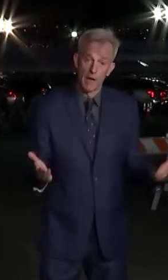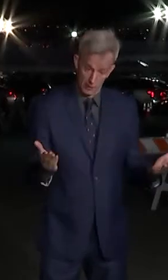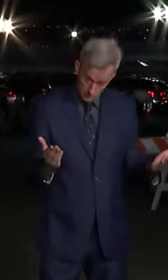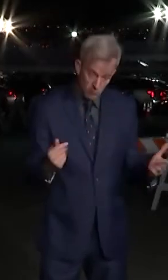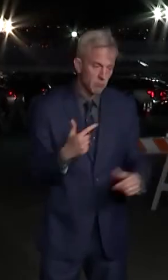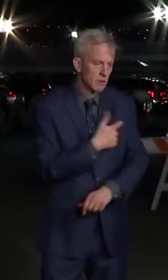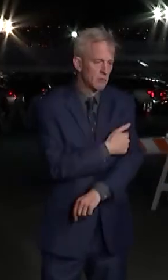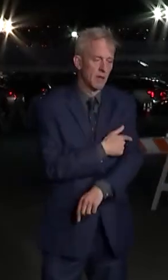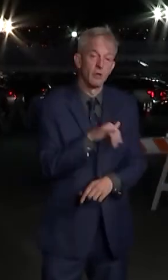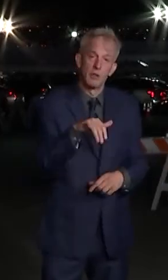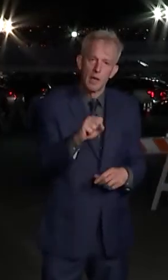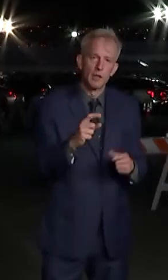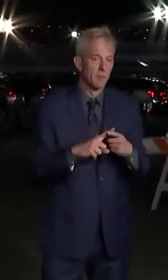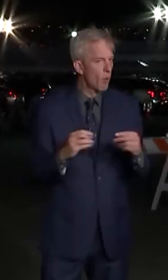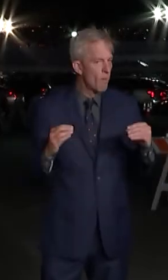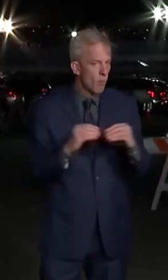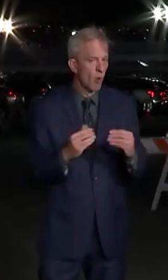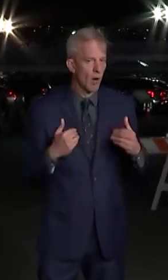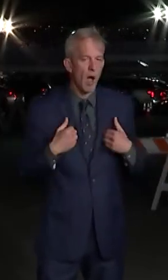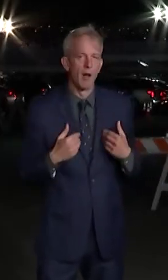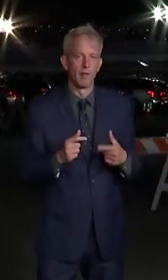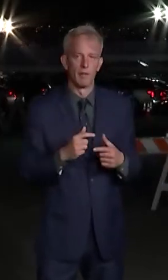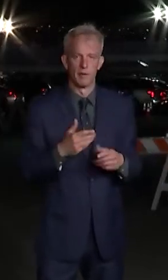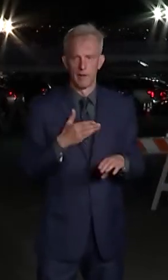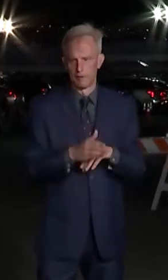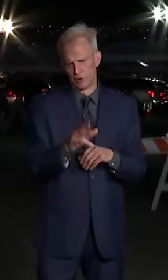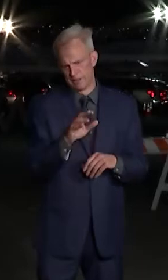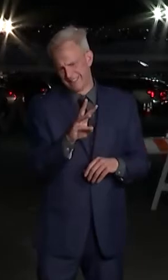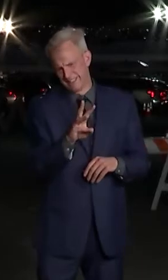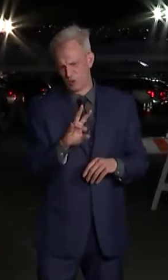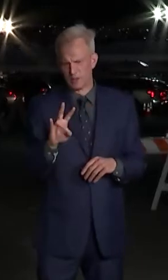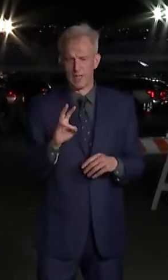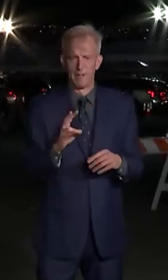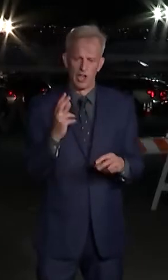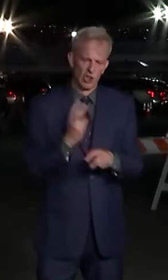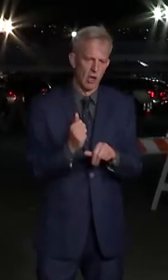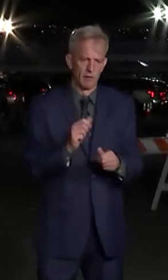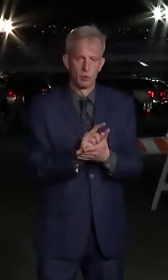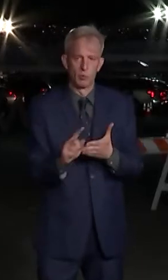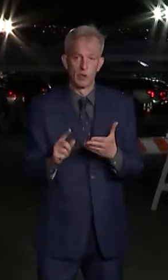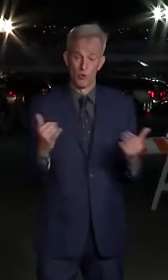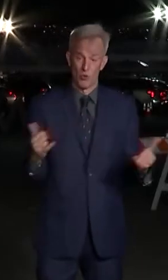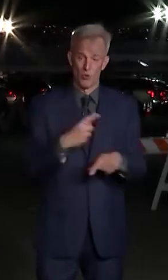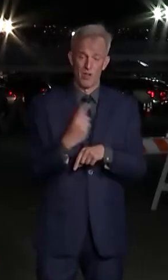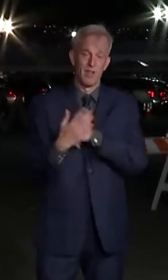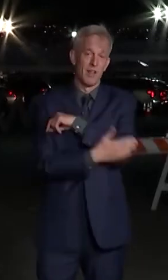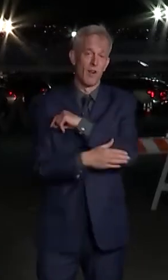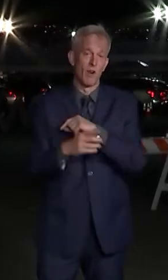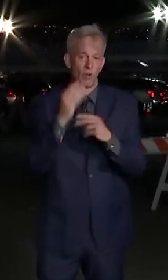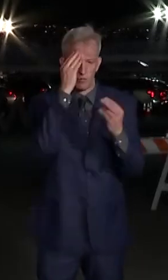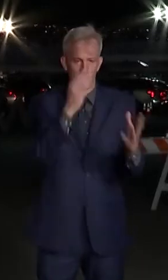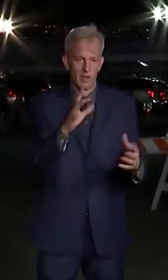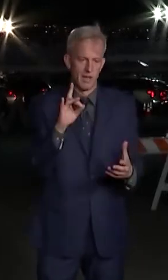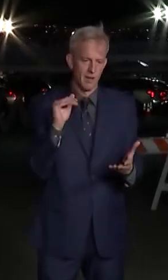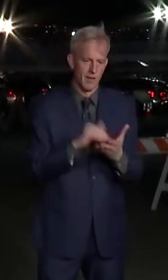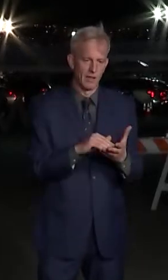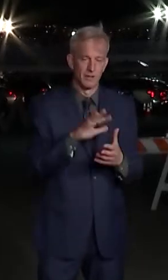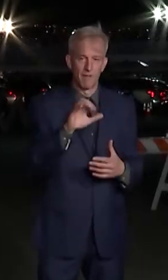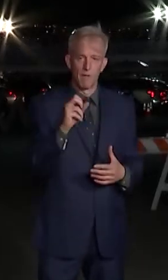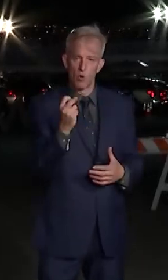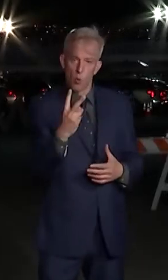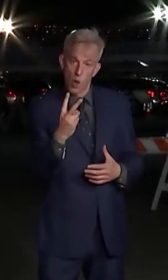or 7 of the toughest weeks of this pandemic. Today, the county reported 8,512